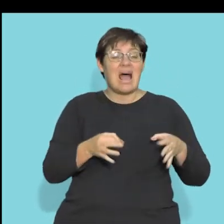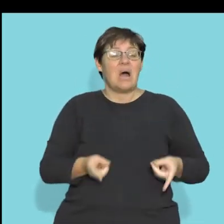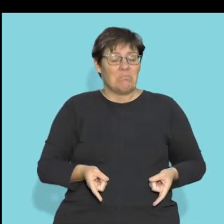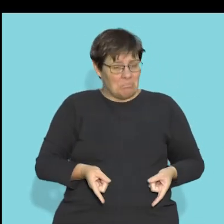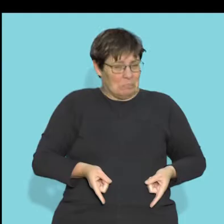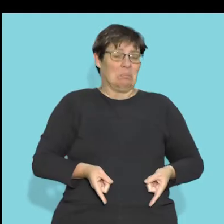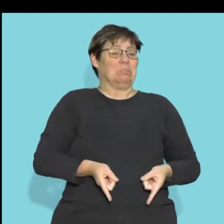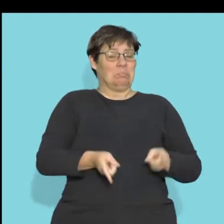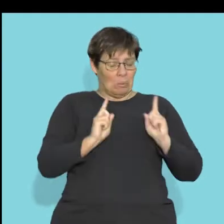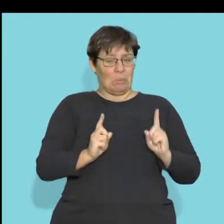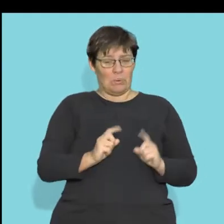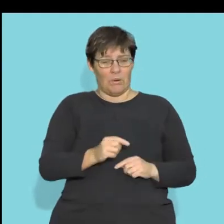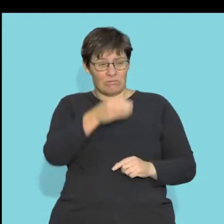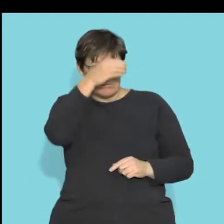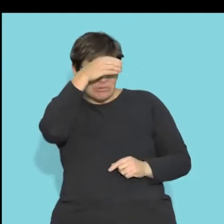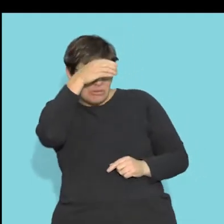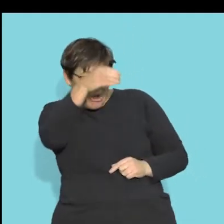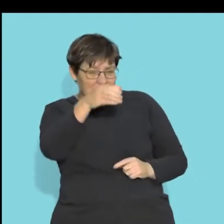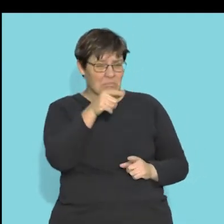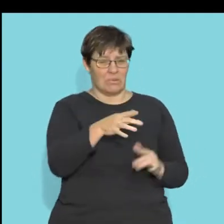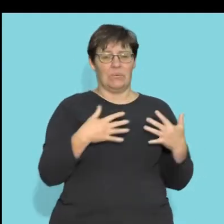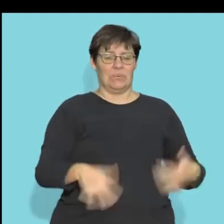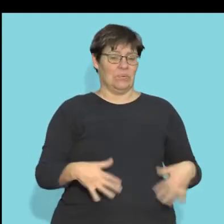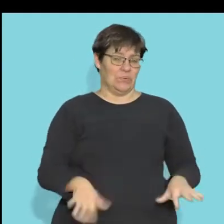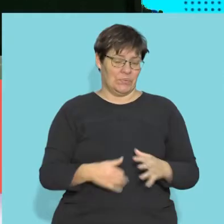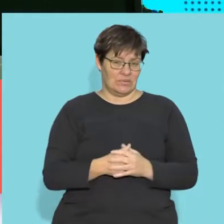heavy, if I could say to you, concept that we're going to have